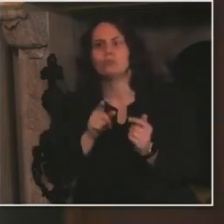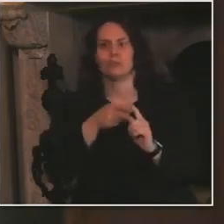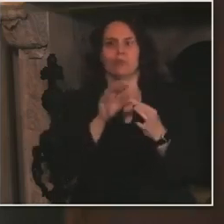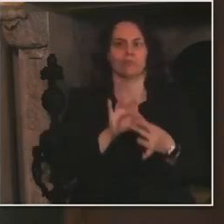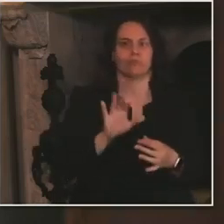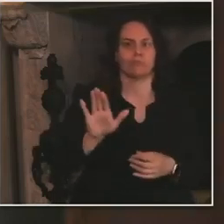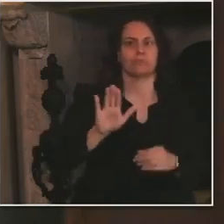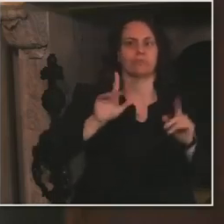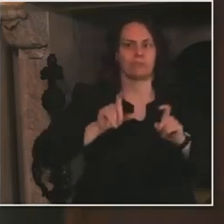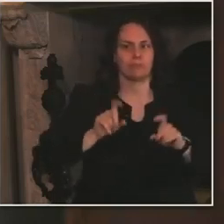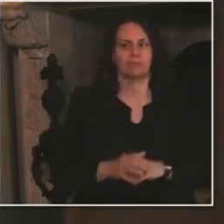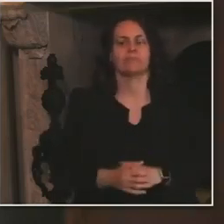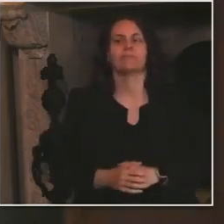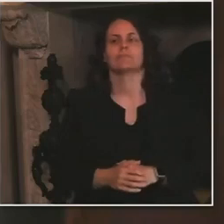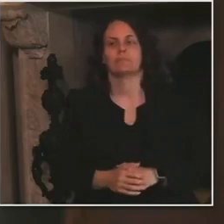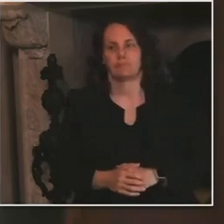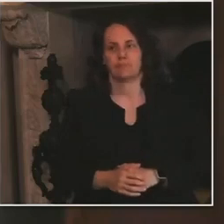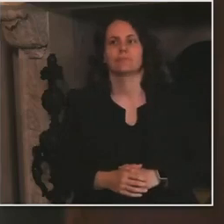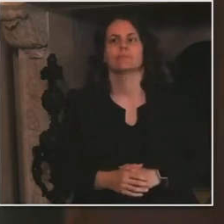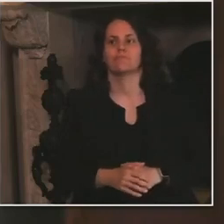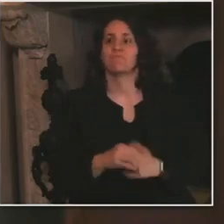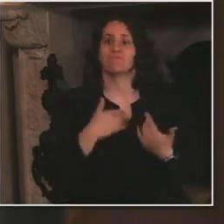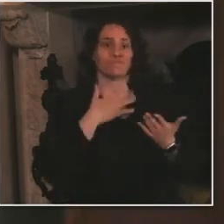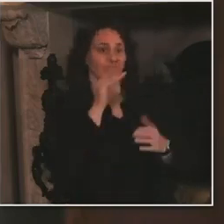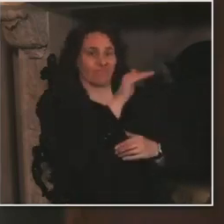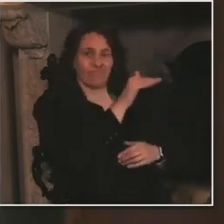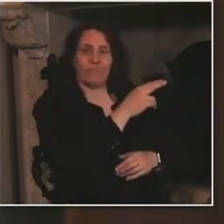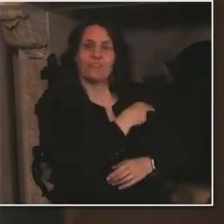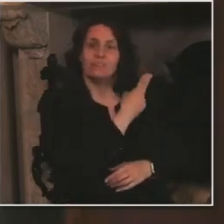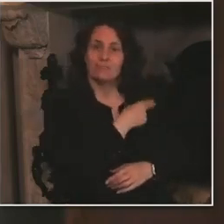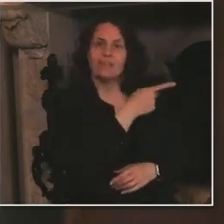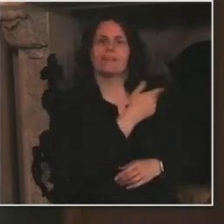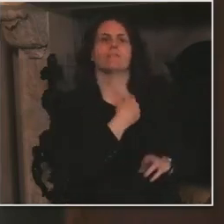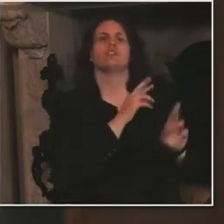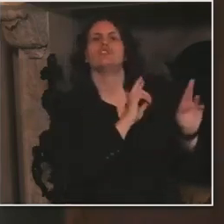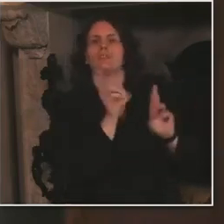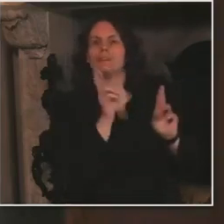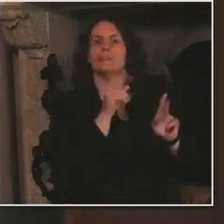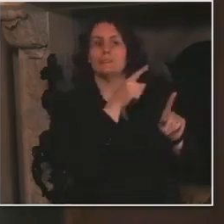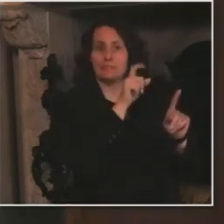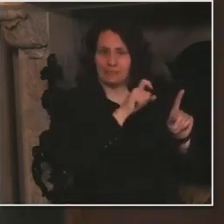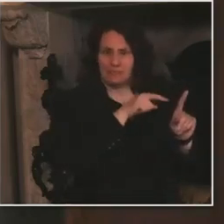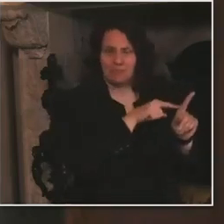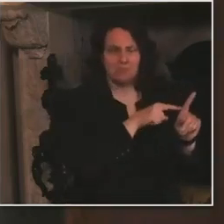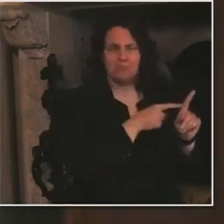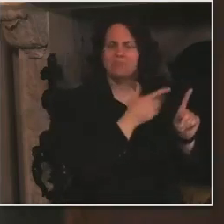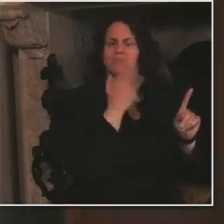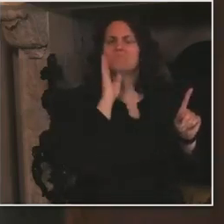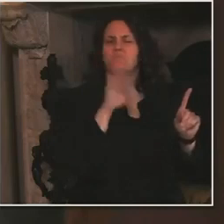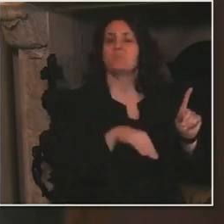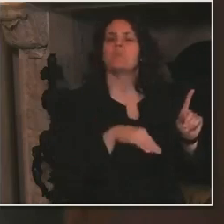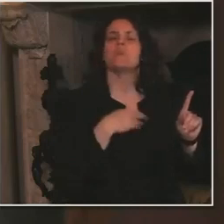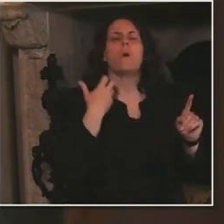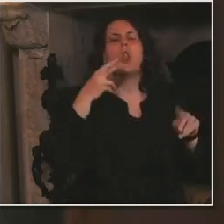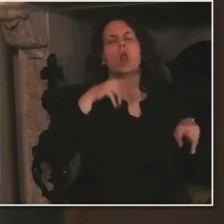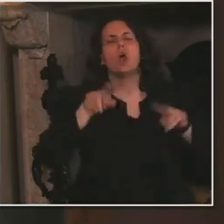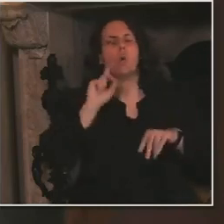is access to testing for those who have symptoms, so that we are increasing the rates of testing across the